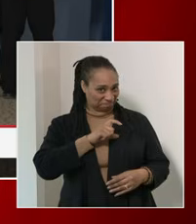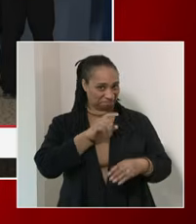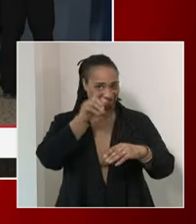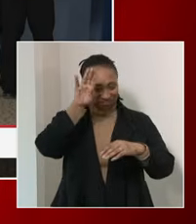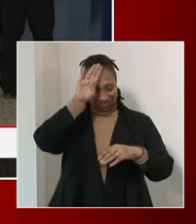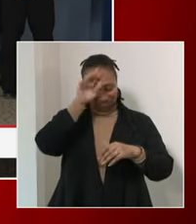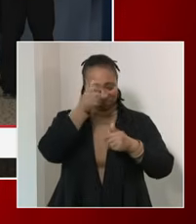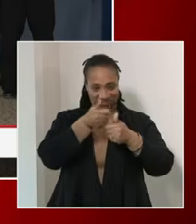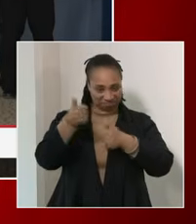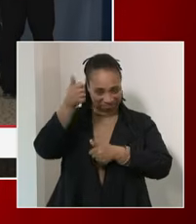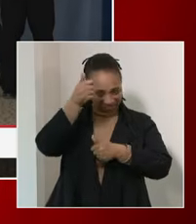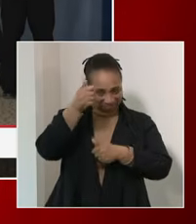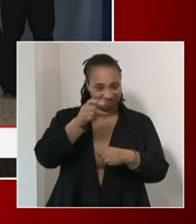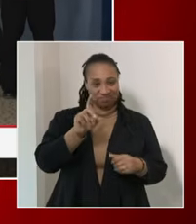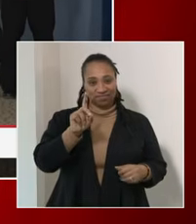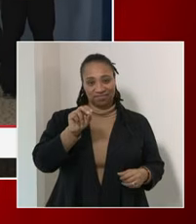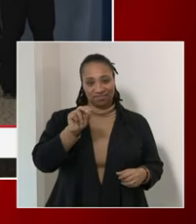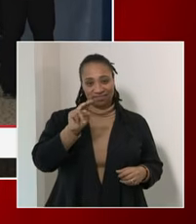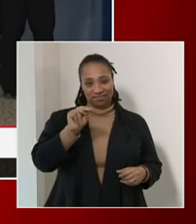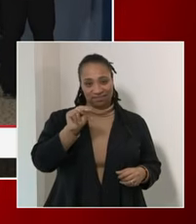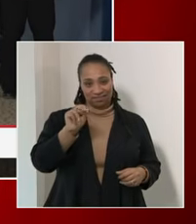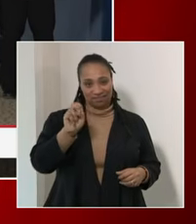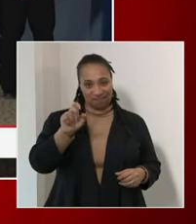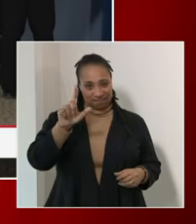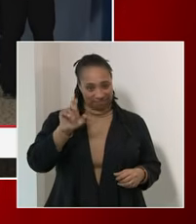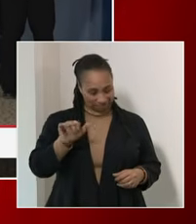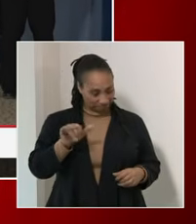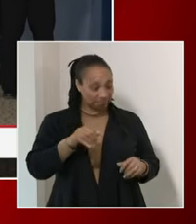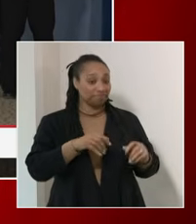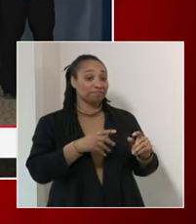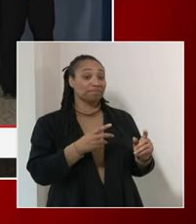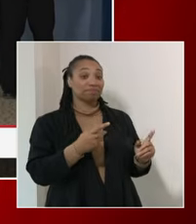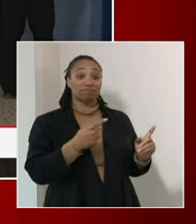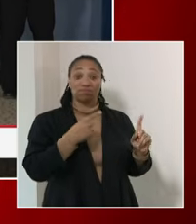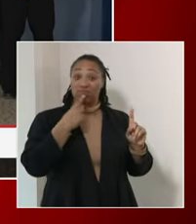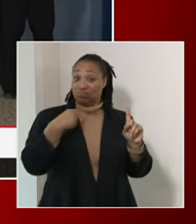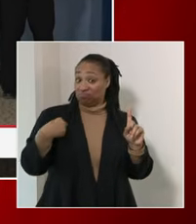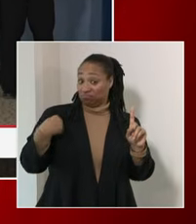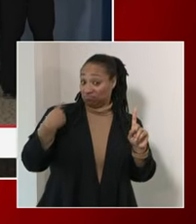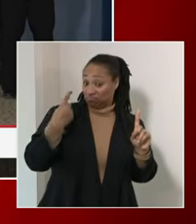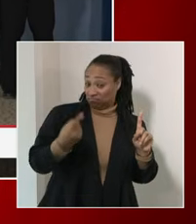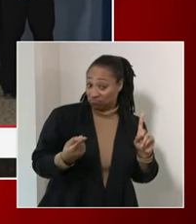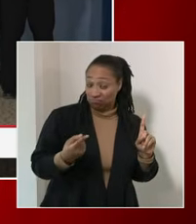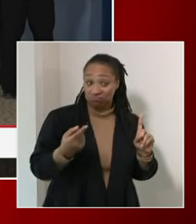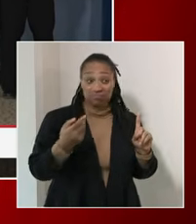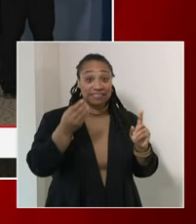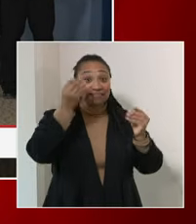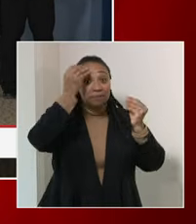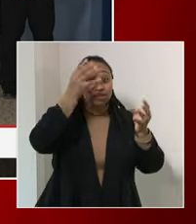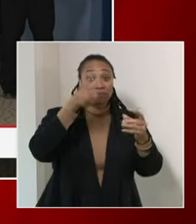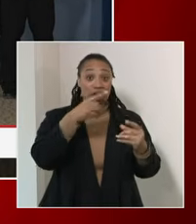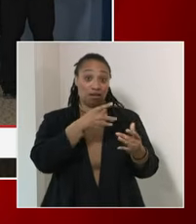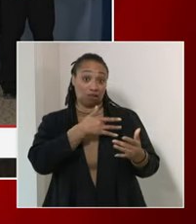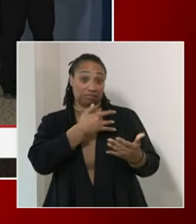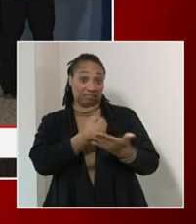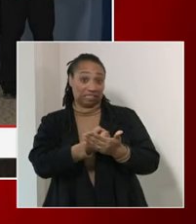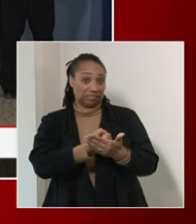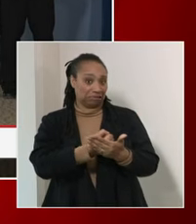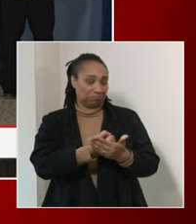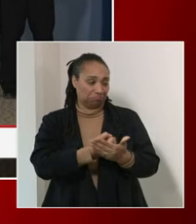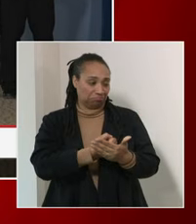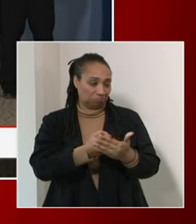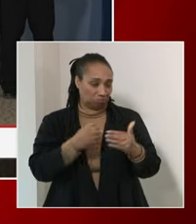people outside doing things. We haven't had any specific heart attack related calls that I'm aware of, but I would just